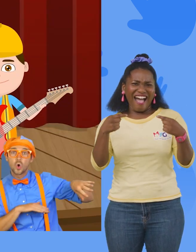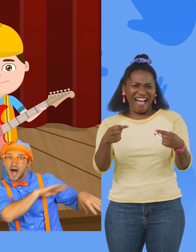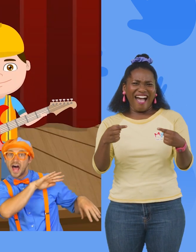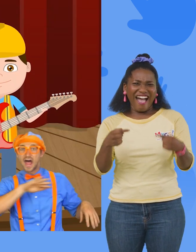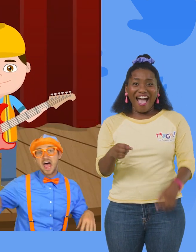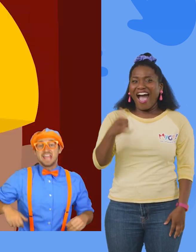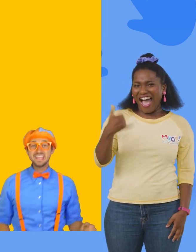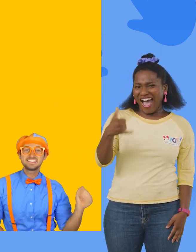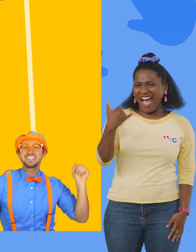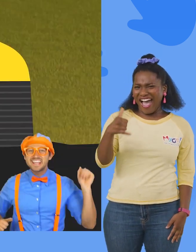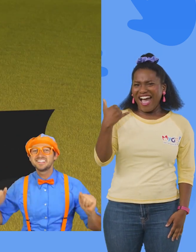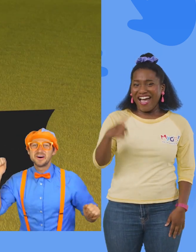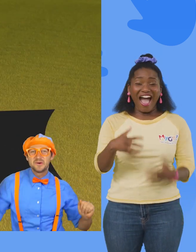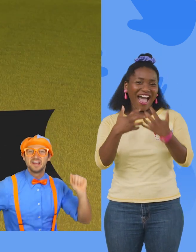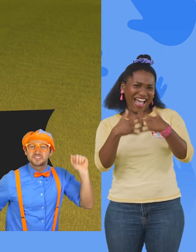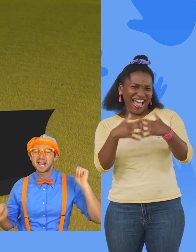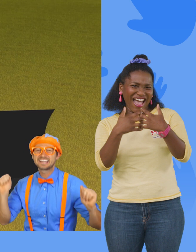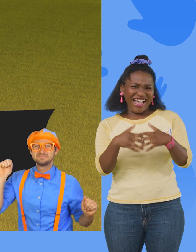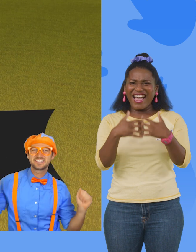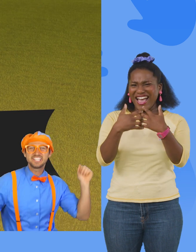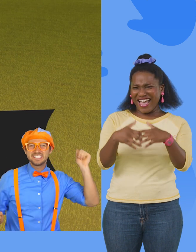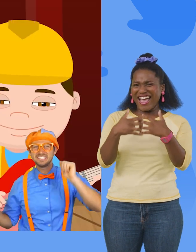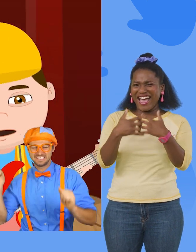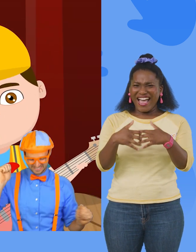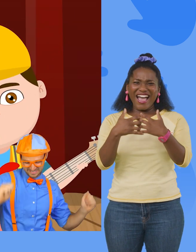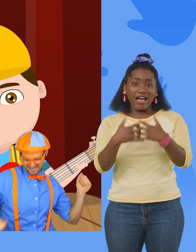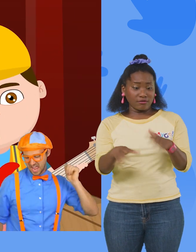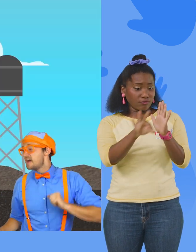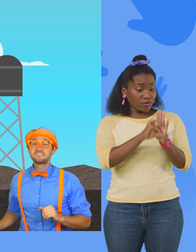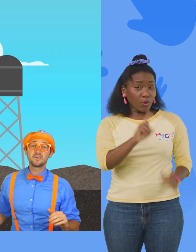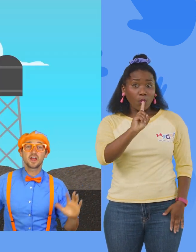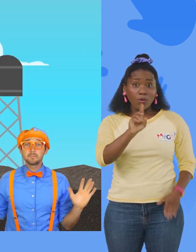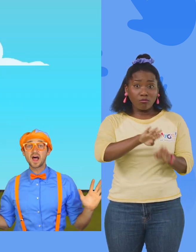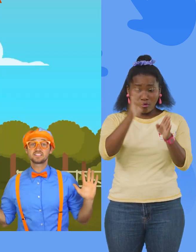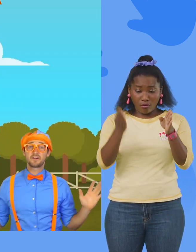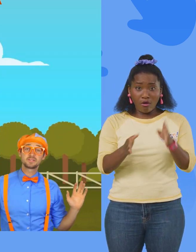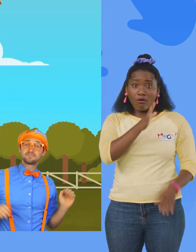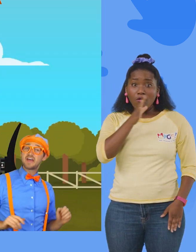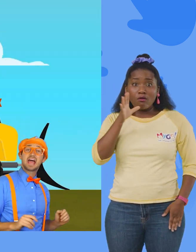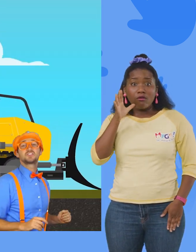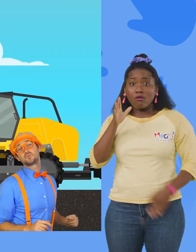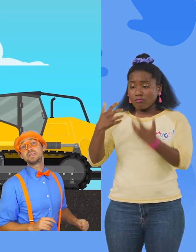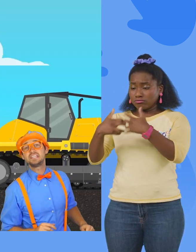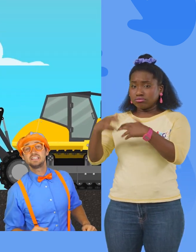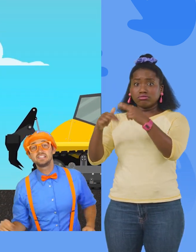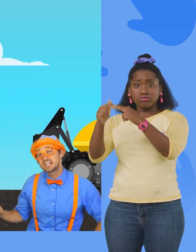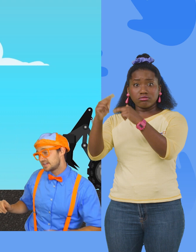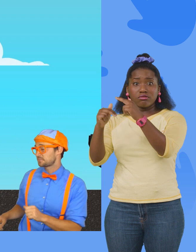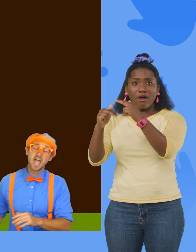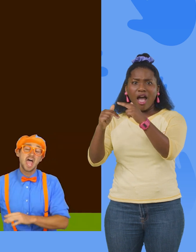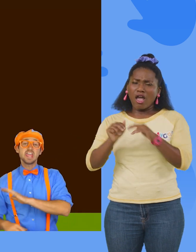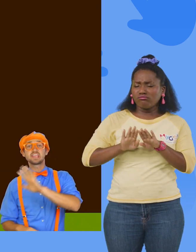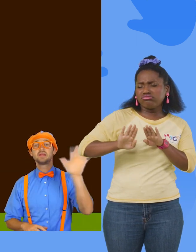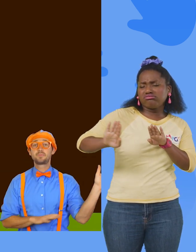roll. It's a yellow tracked machine. Whoa. Found on mines, farms, and factories.